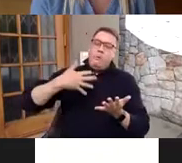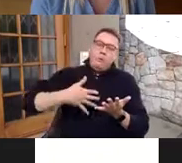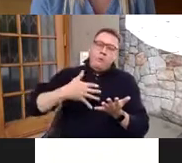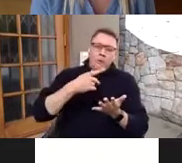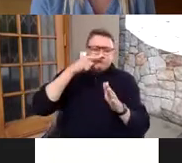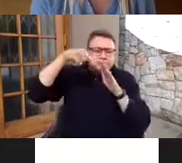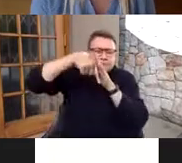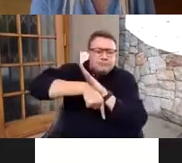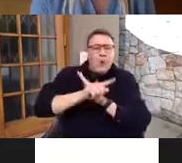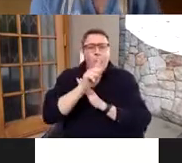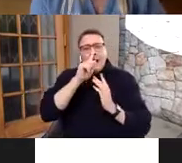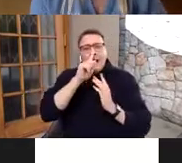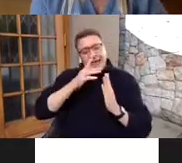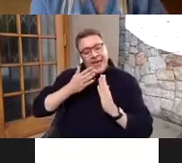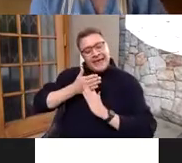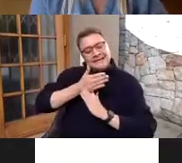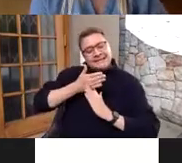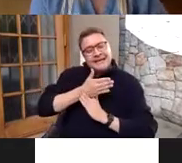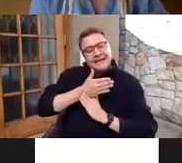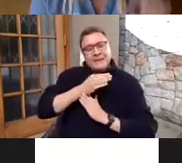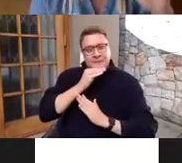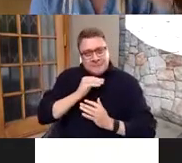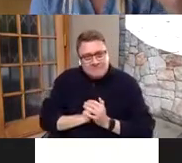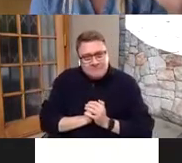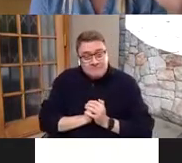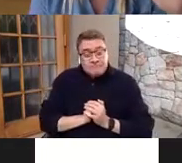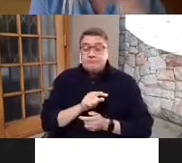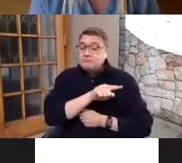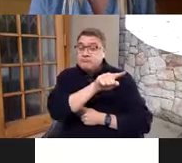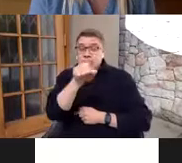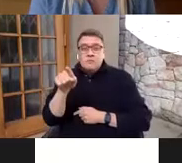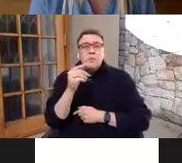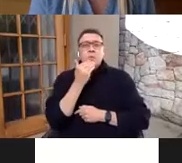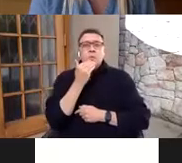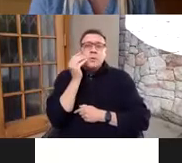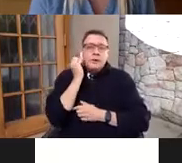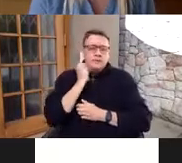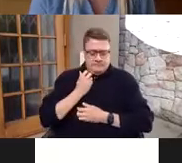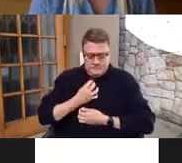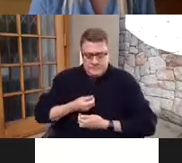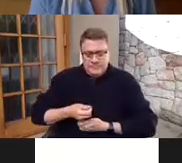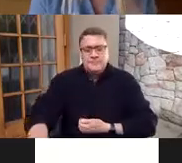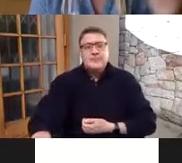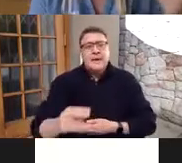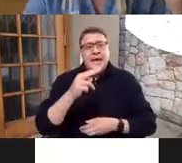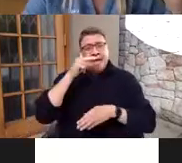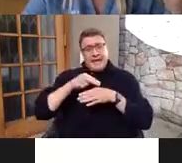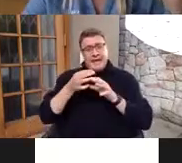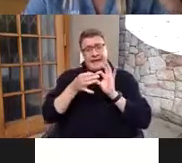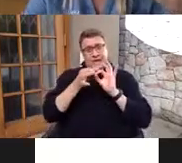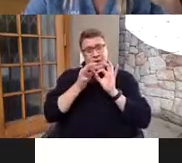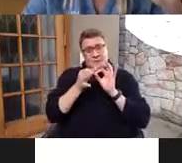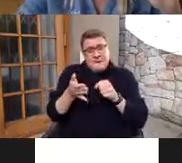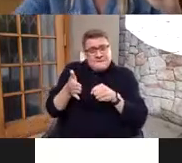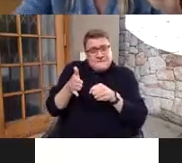of accessibility. For those of you that need the South African Sign Language interpreter, please ensure